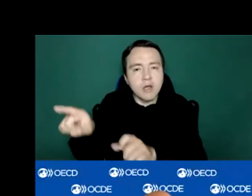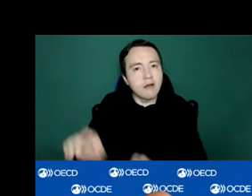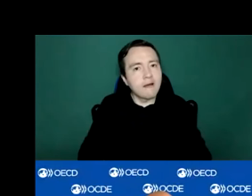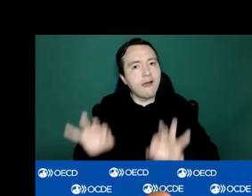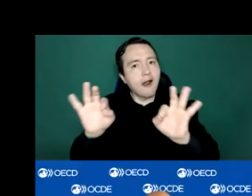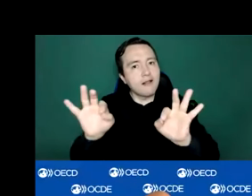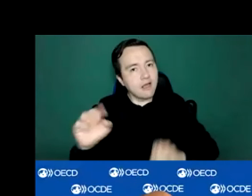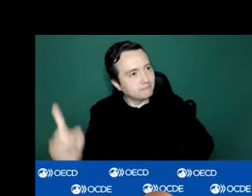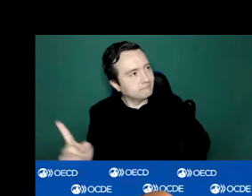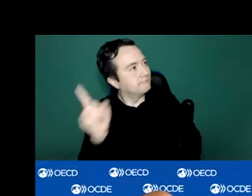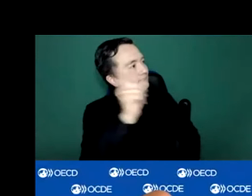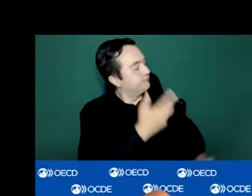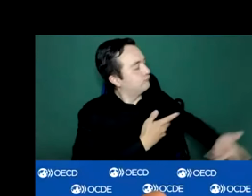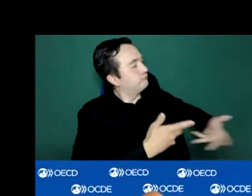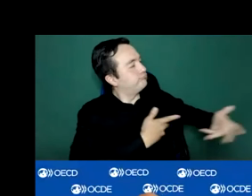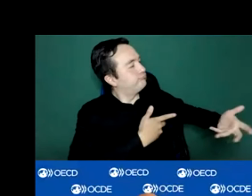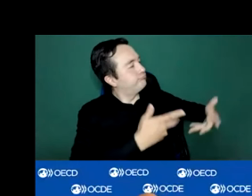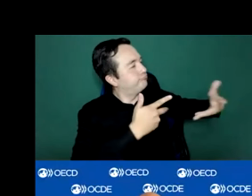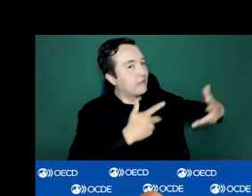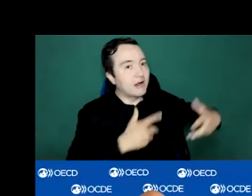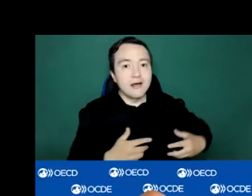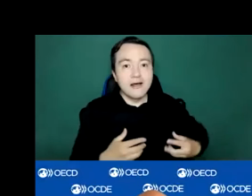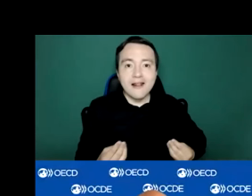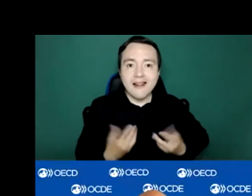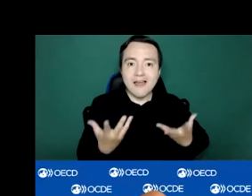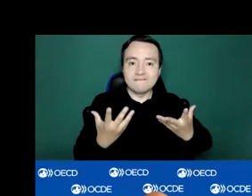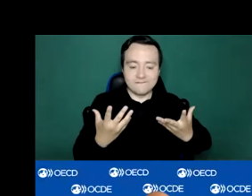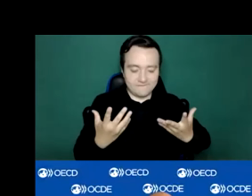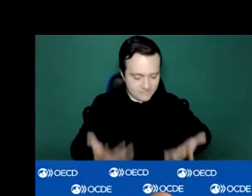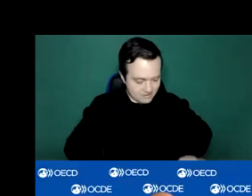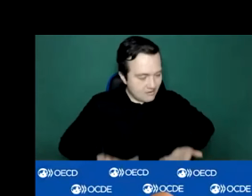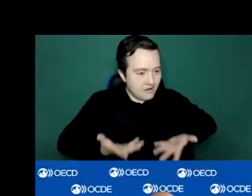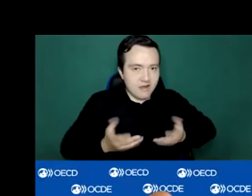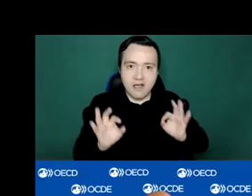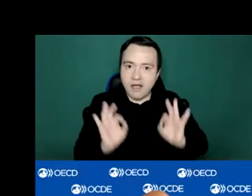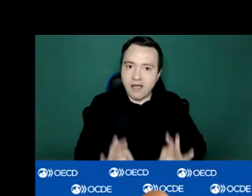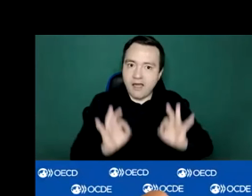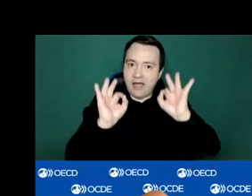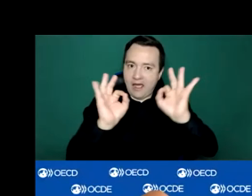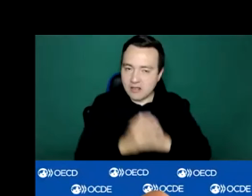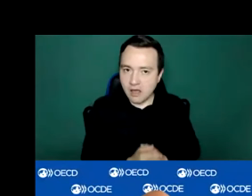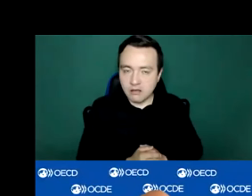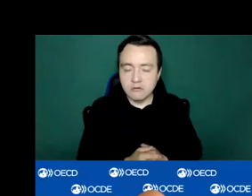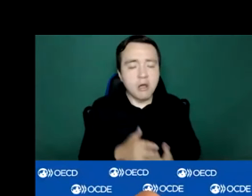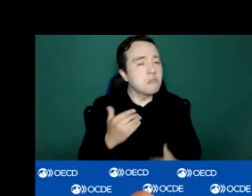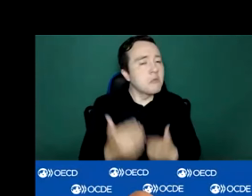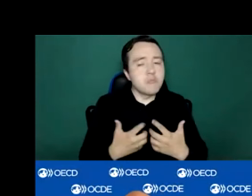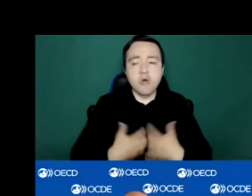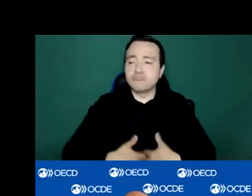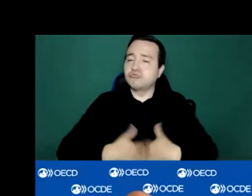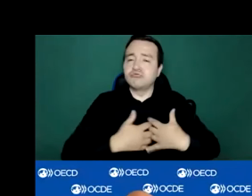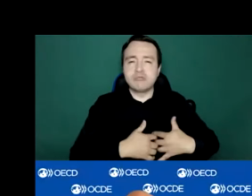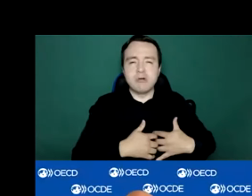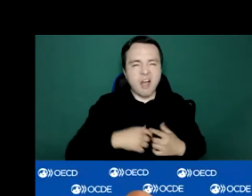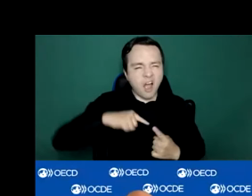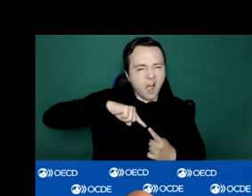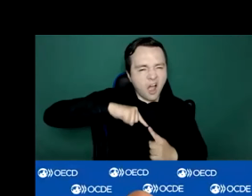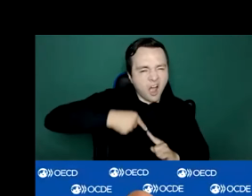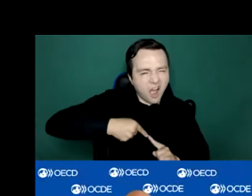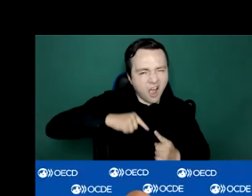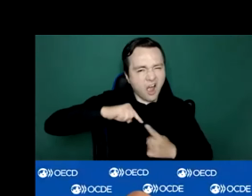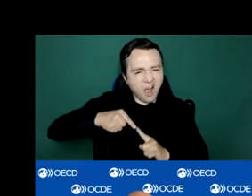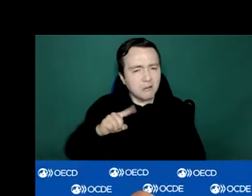function, lack of pain, self-reported health, and so on? What are the outcomes that really matter to the people?